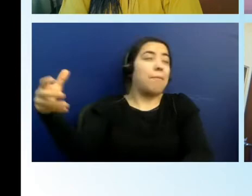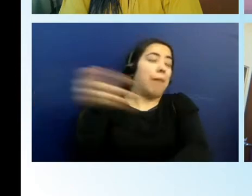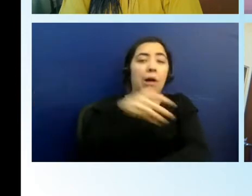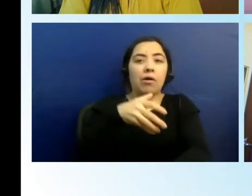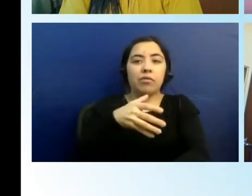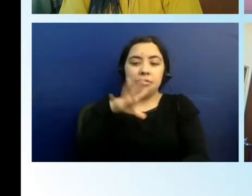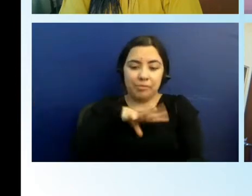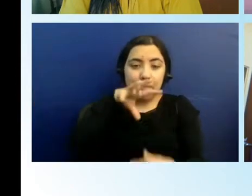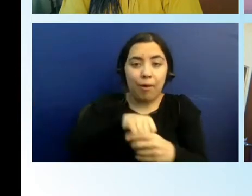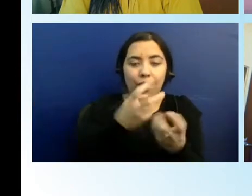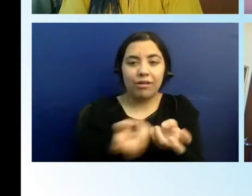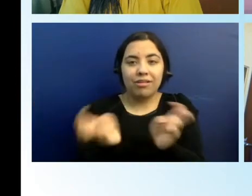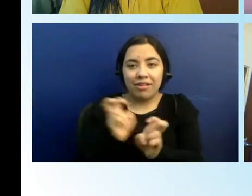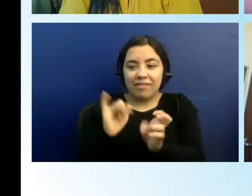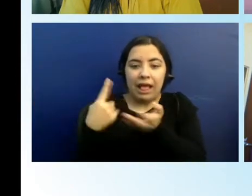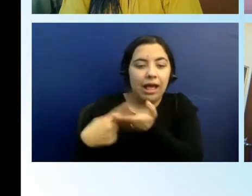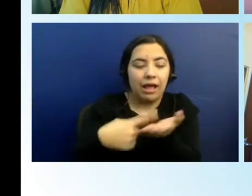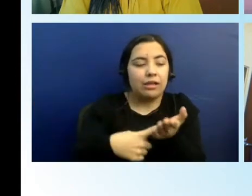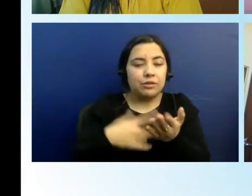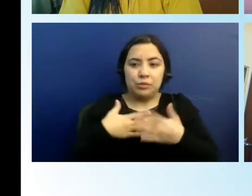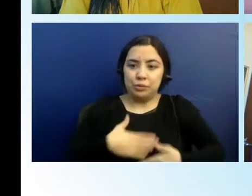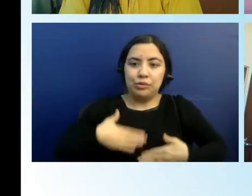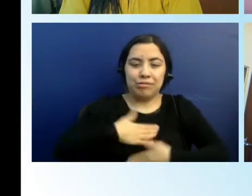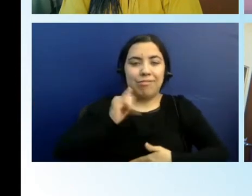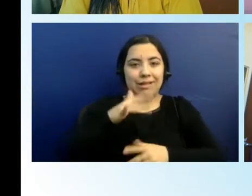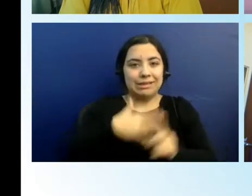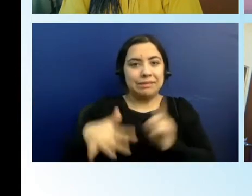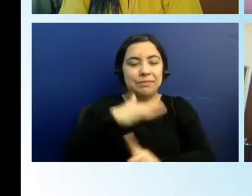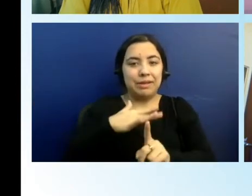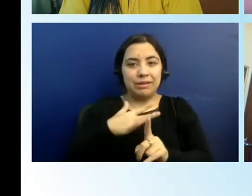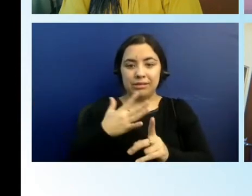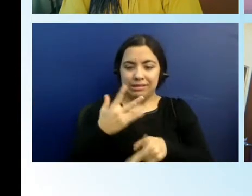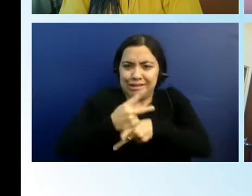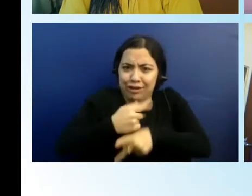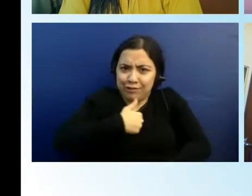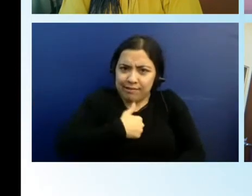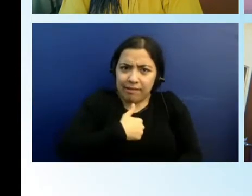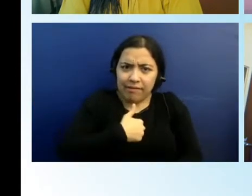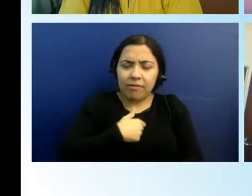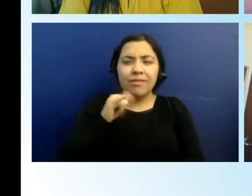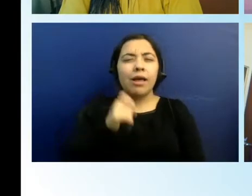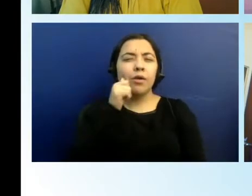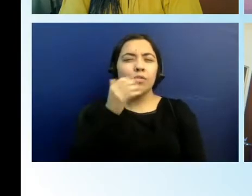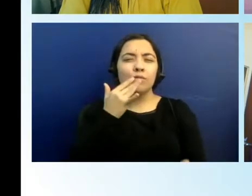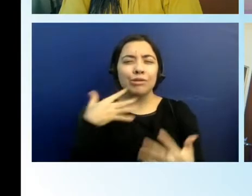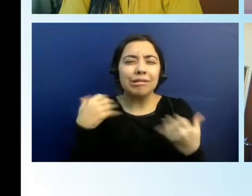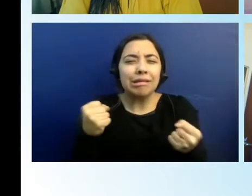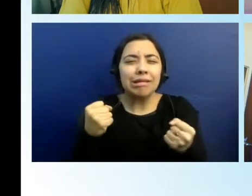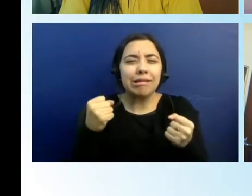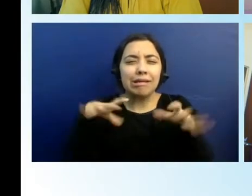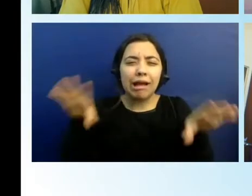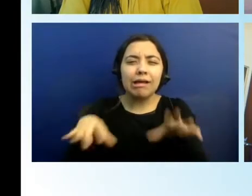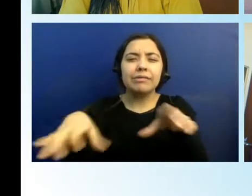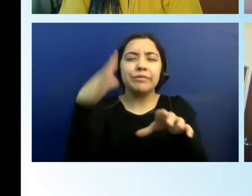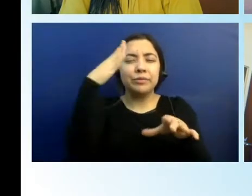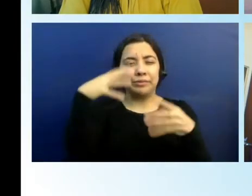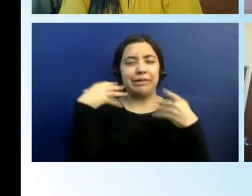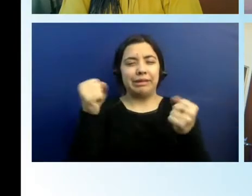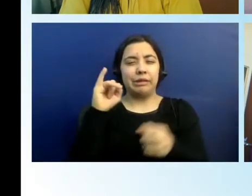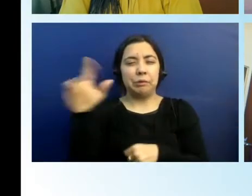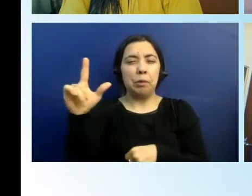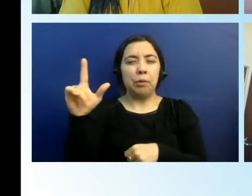how they appreciated that space. So that the racial healing activities, like what Healing Illinois is funding, that are